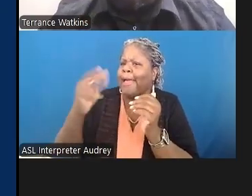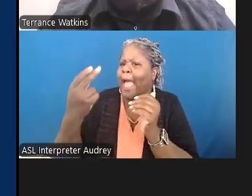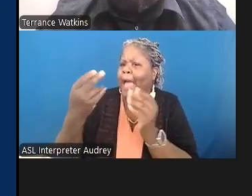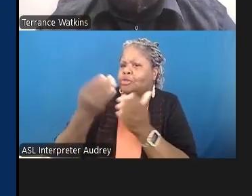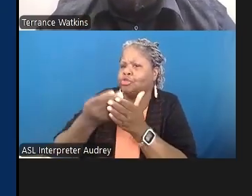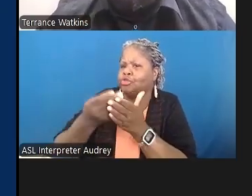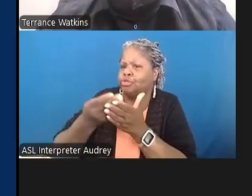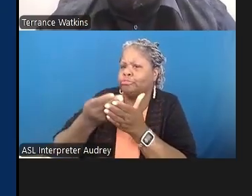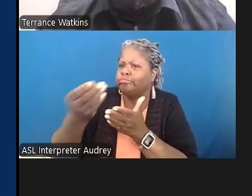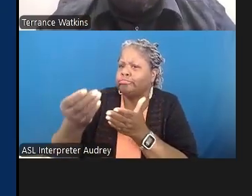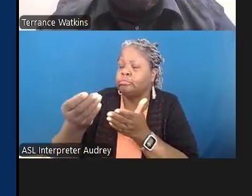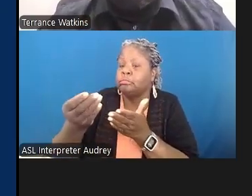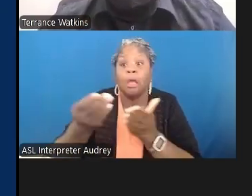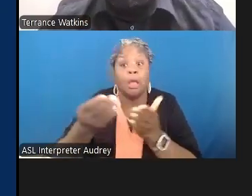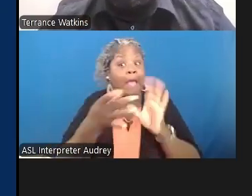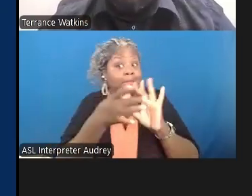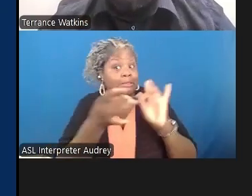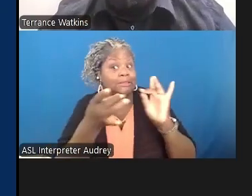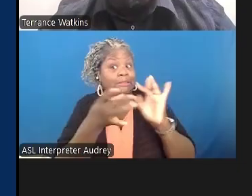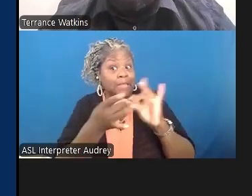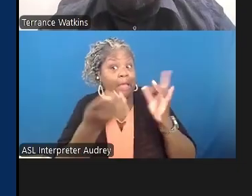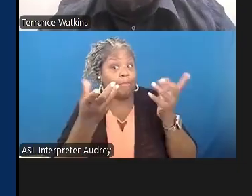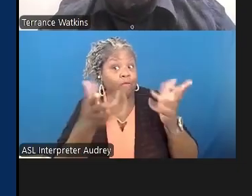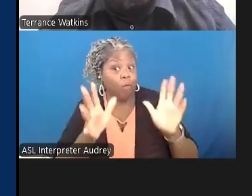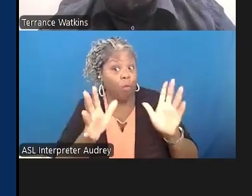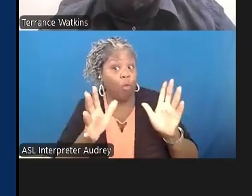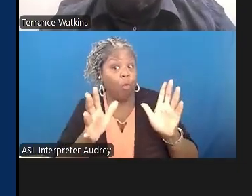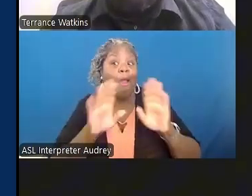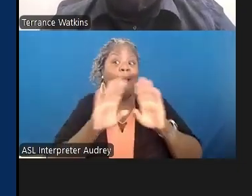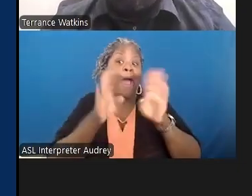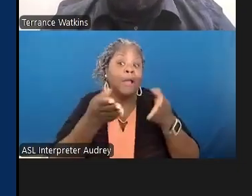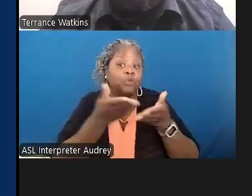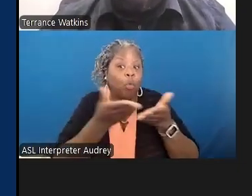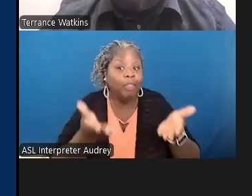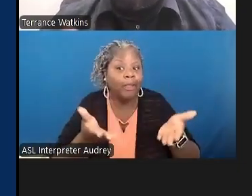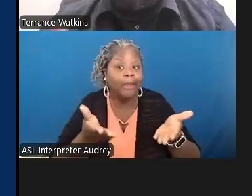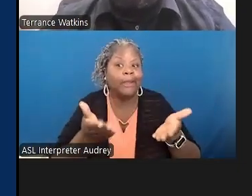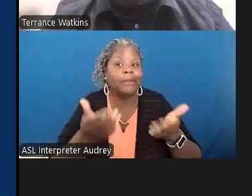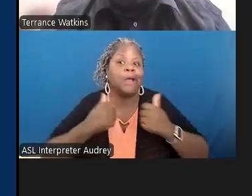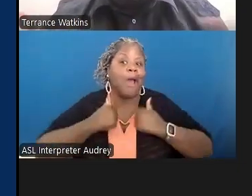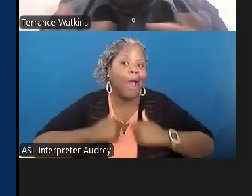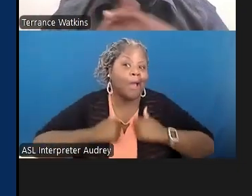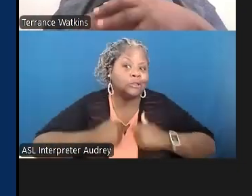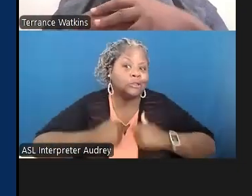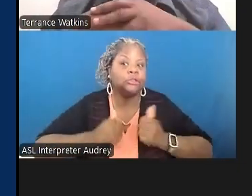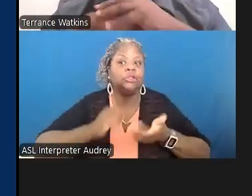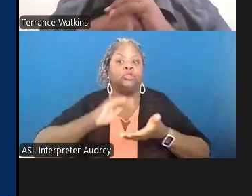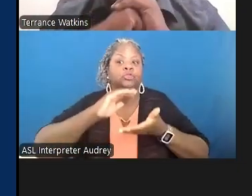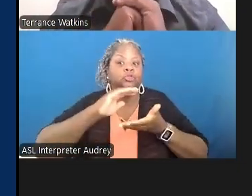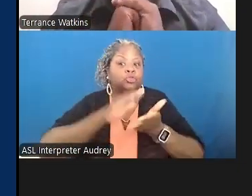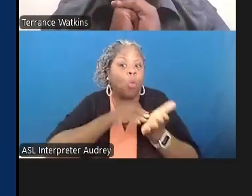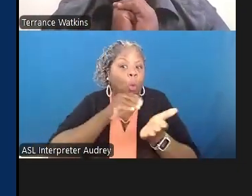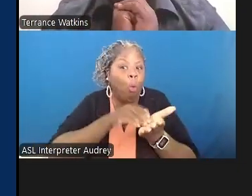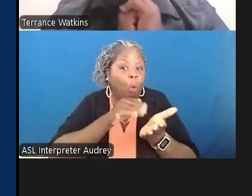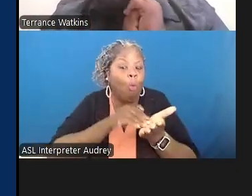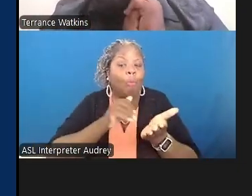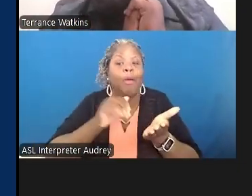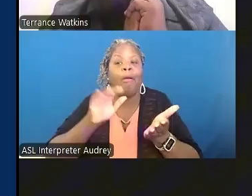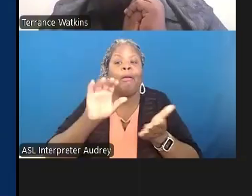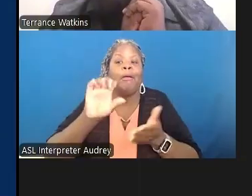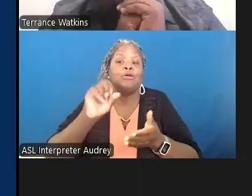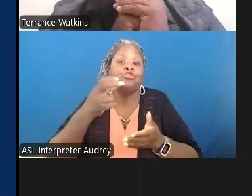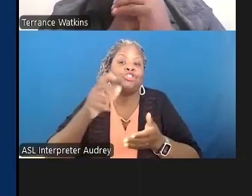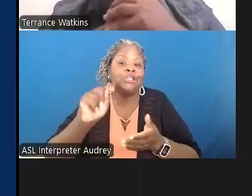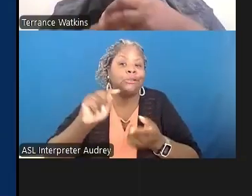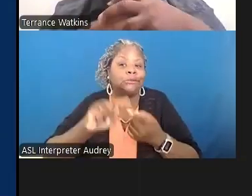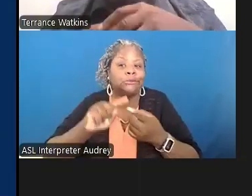As I said before, household items, hygiene, soap, linens, bed sheets,